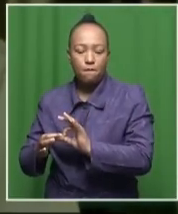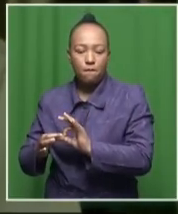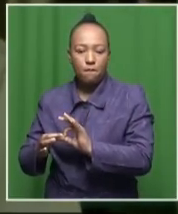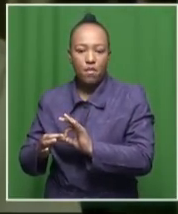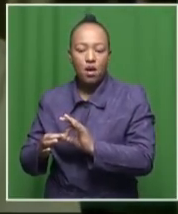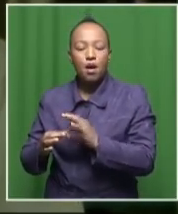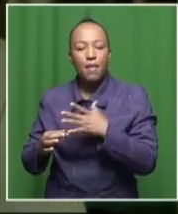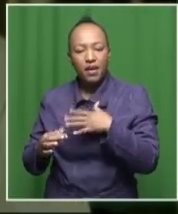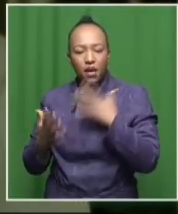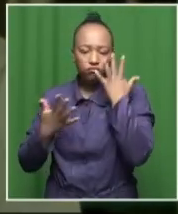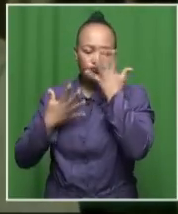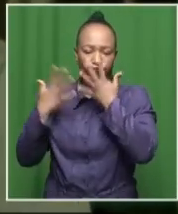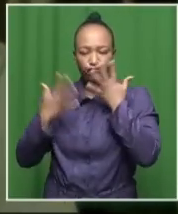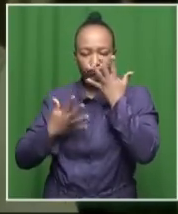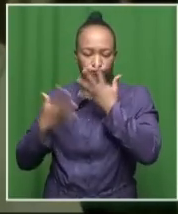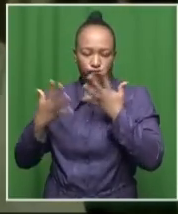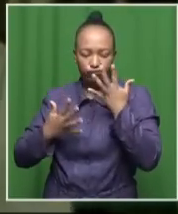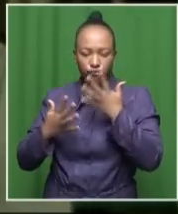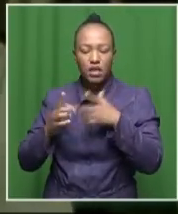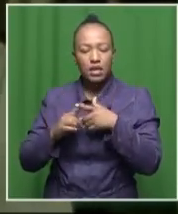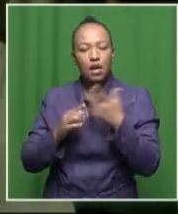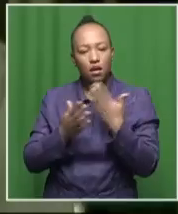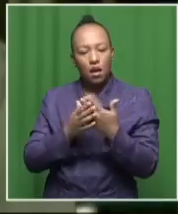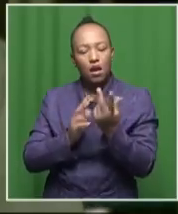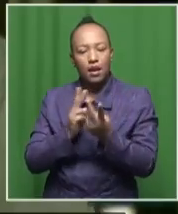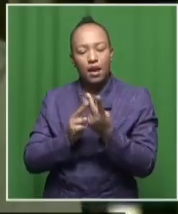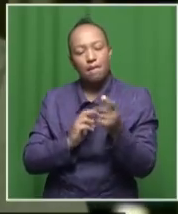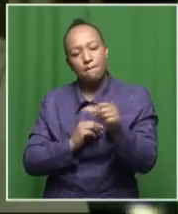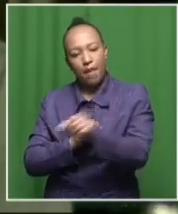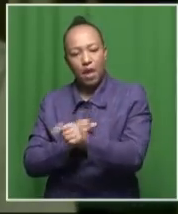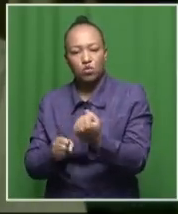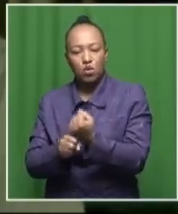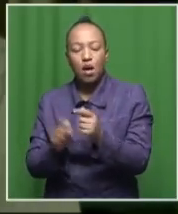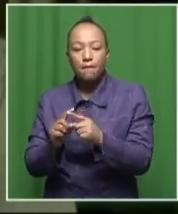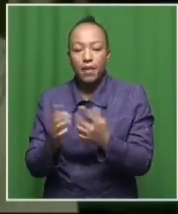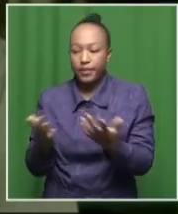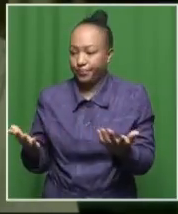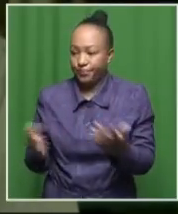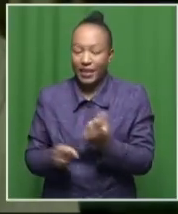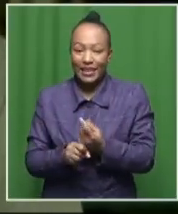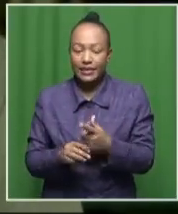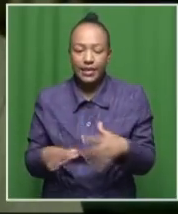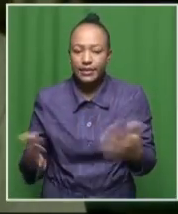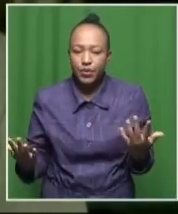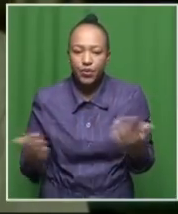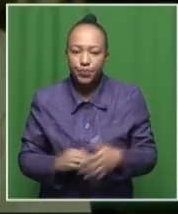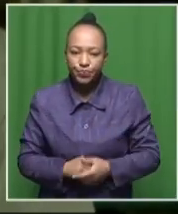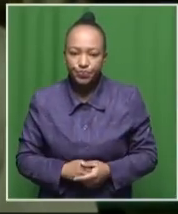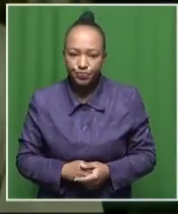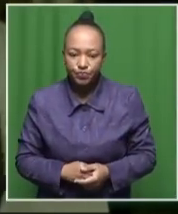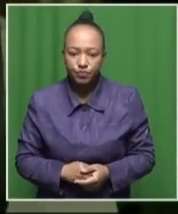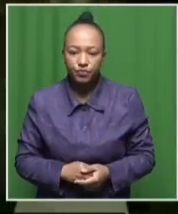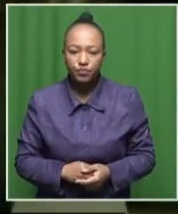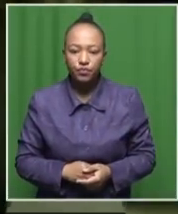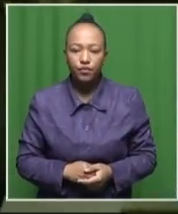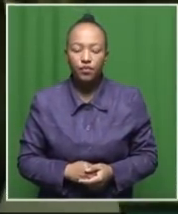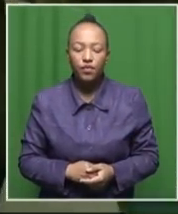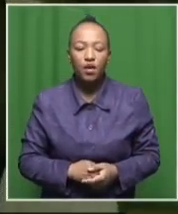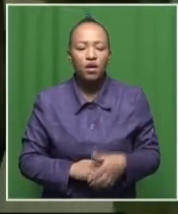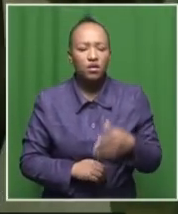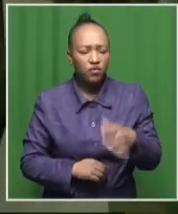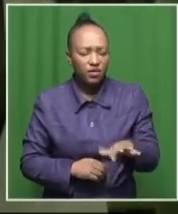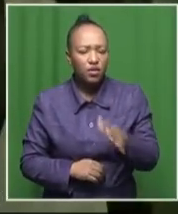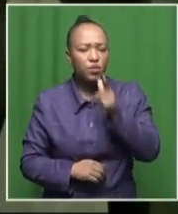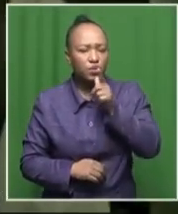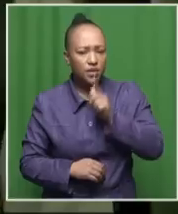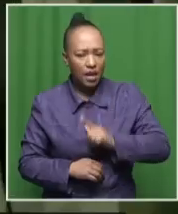ngiyo refresher. Then after all, pina ndibuyele back emsebenzini, but still nangoku taxi aziko. Also, you were telling me about